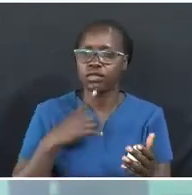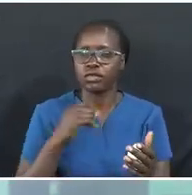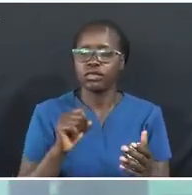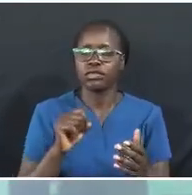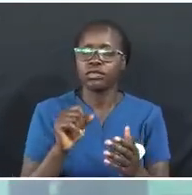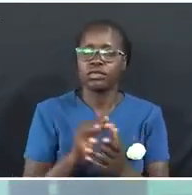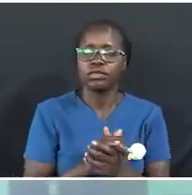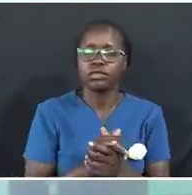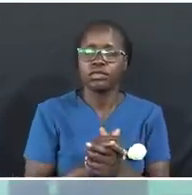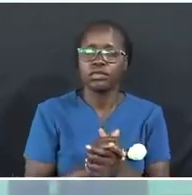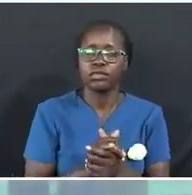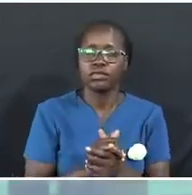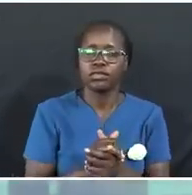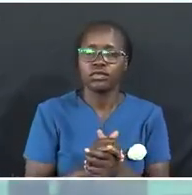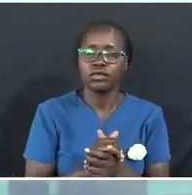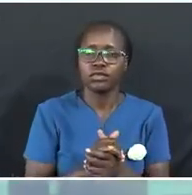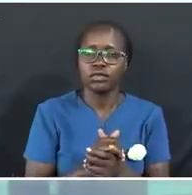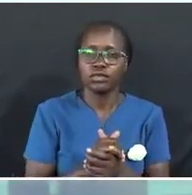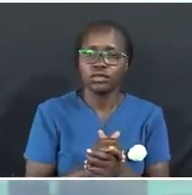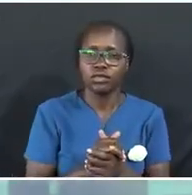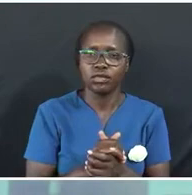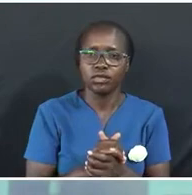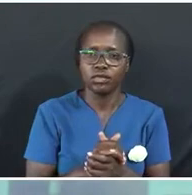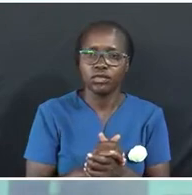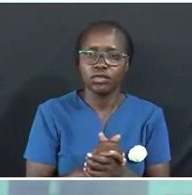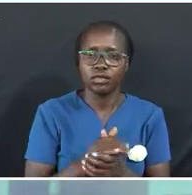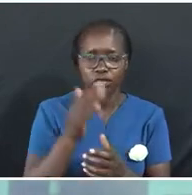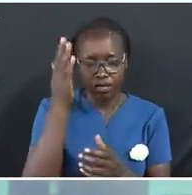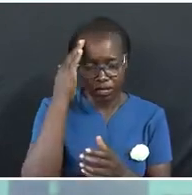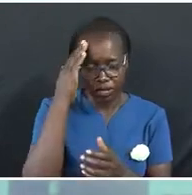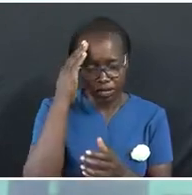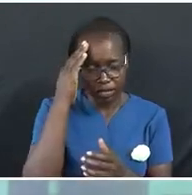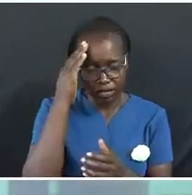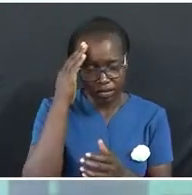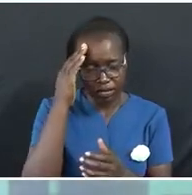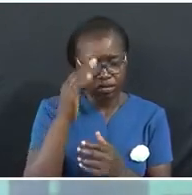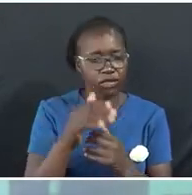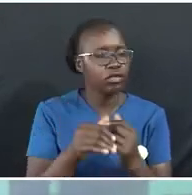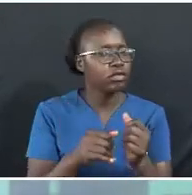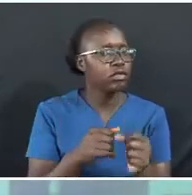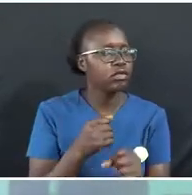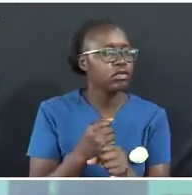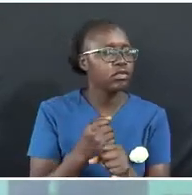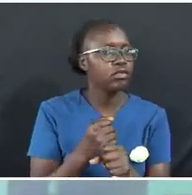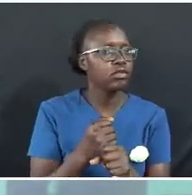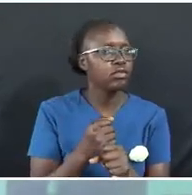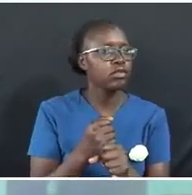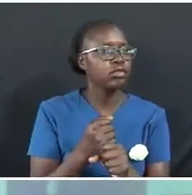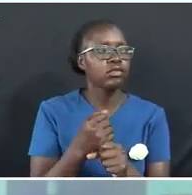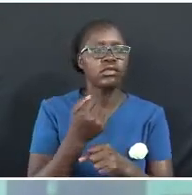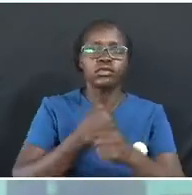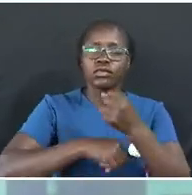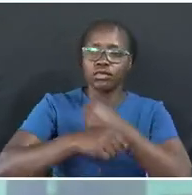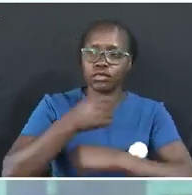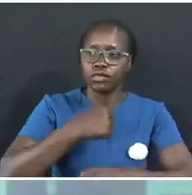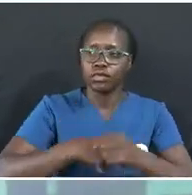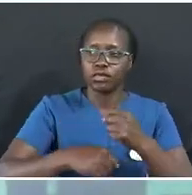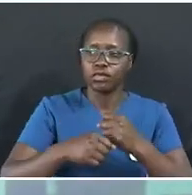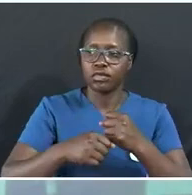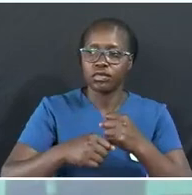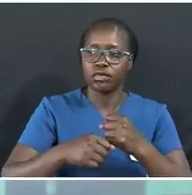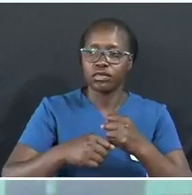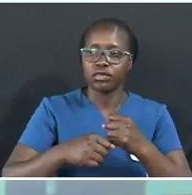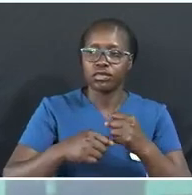one, we thank God for this one. Now, the year is the year of activity.